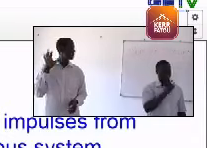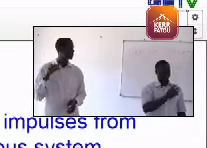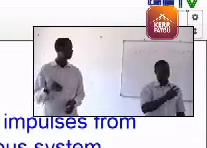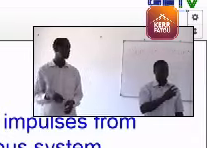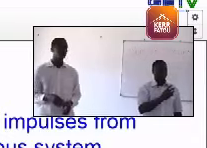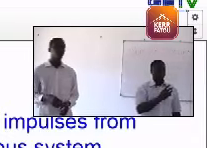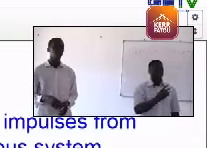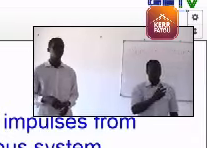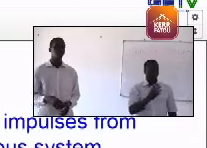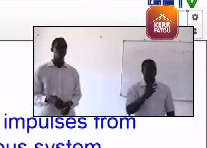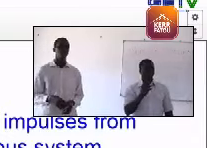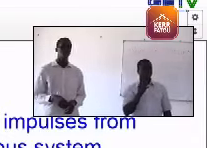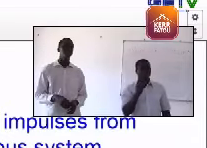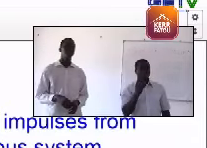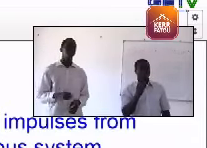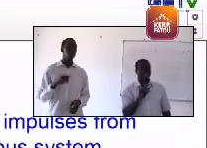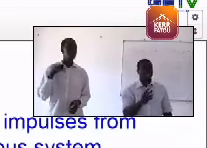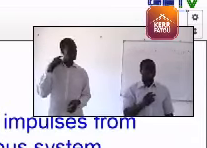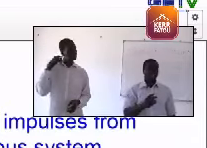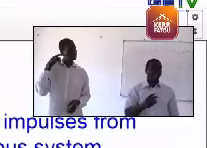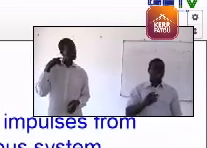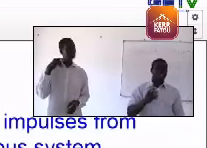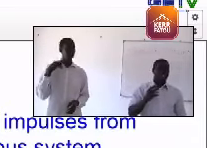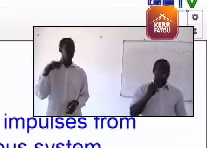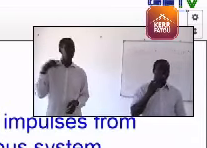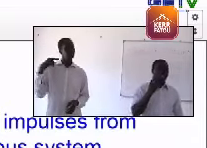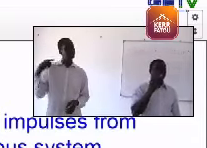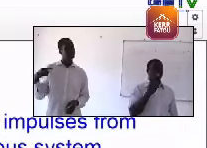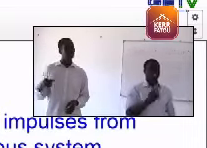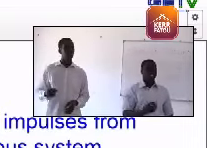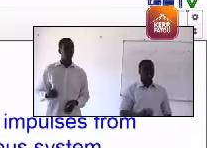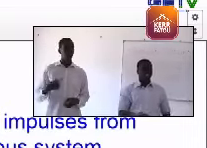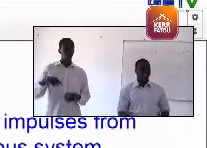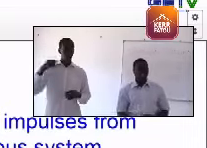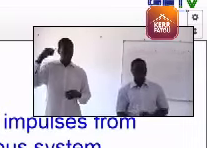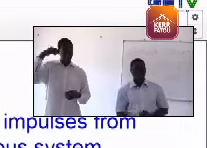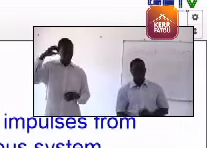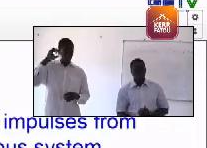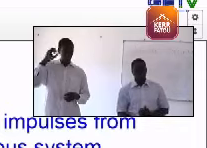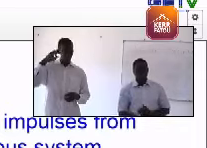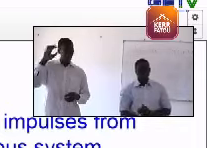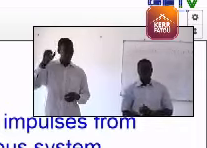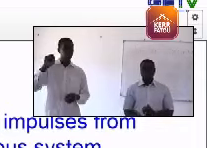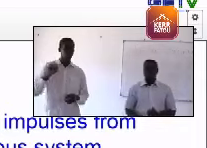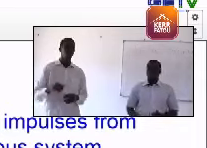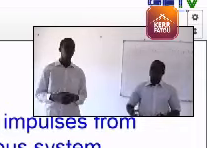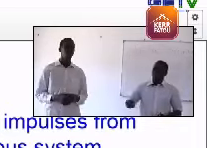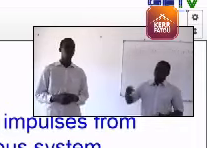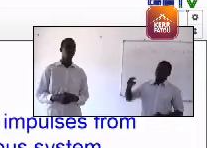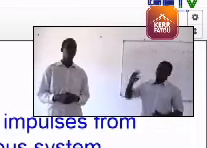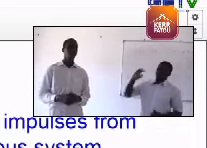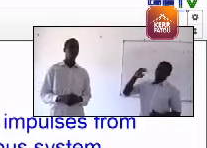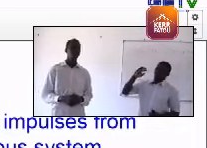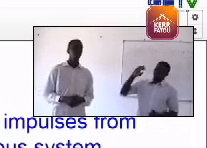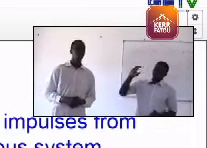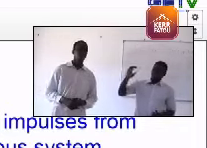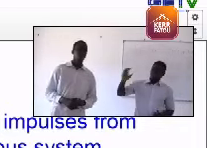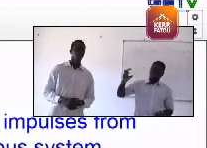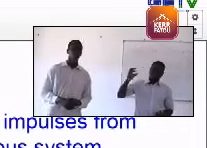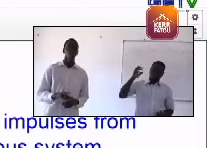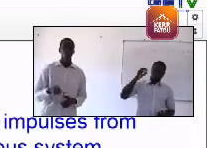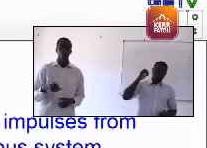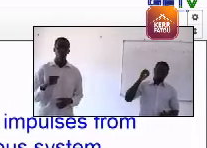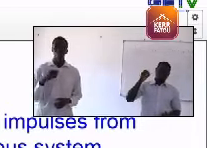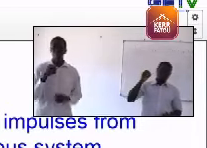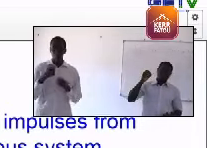sensory, I am able to hear, and they transmit this information from the sensory cells to the central nervous